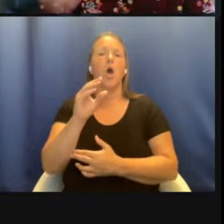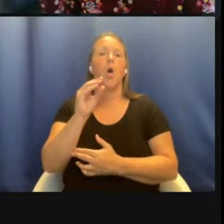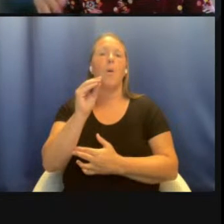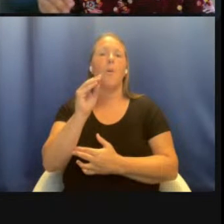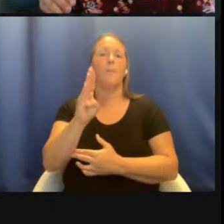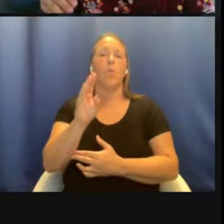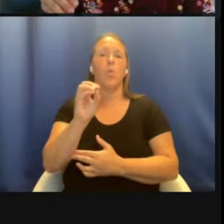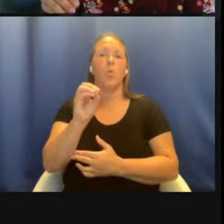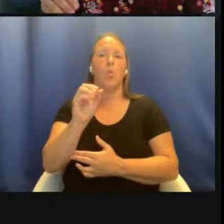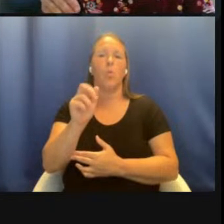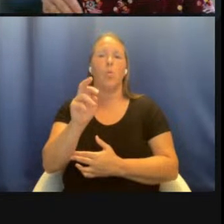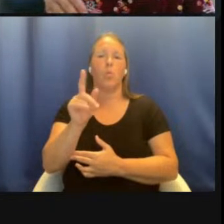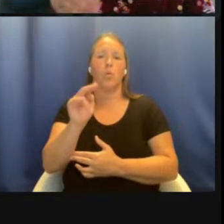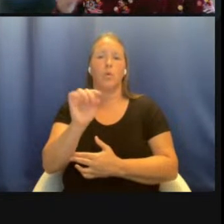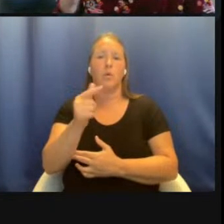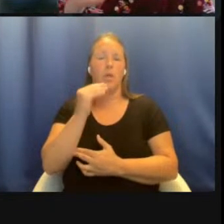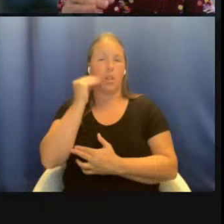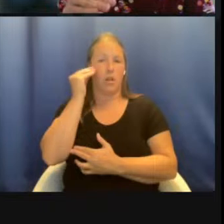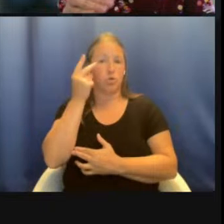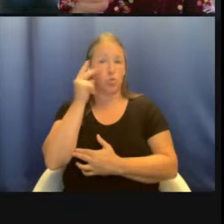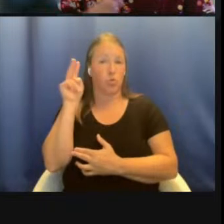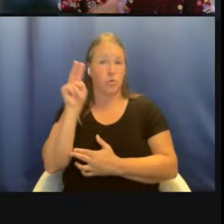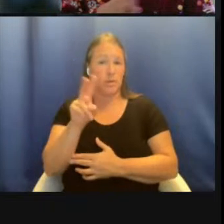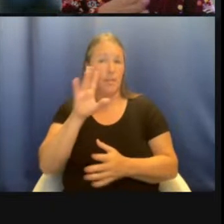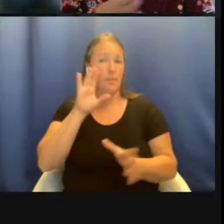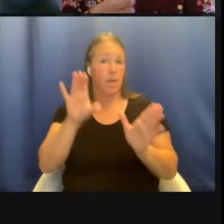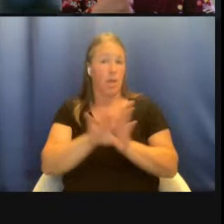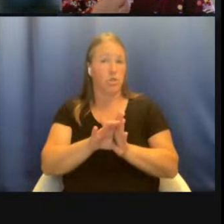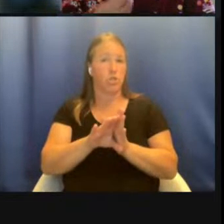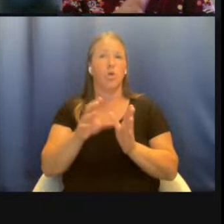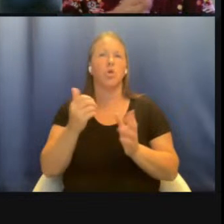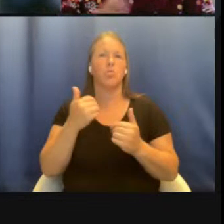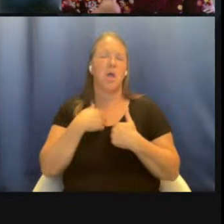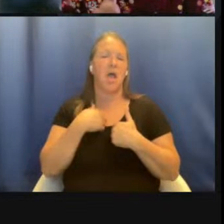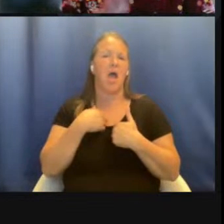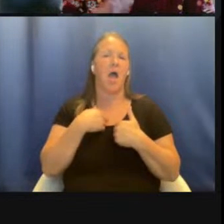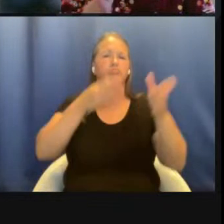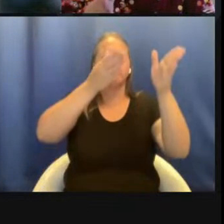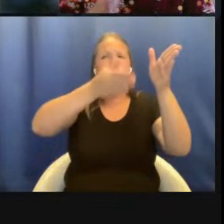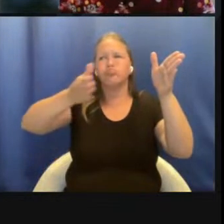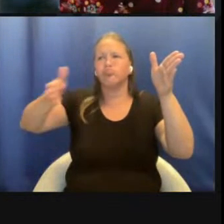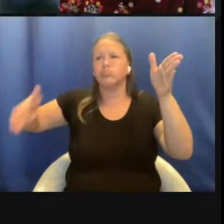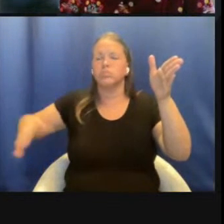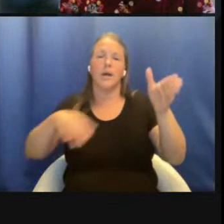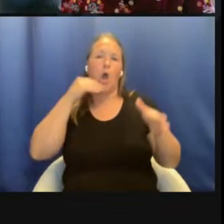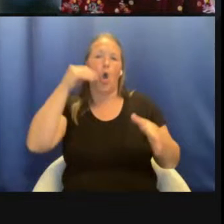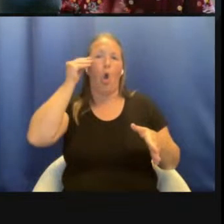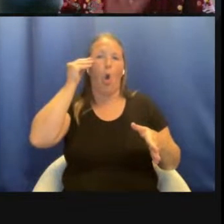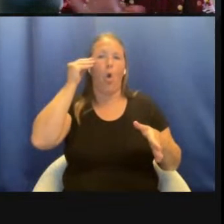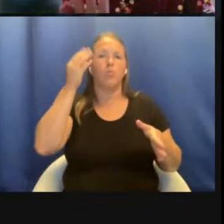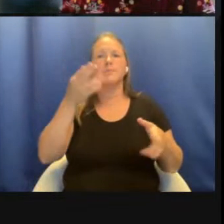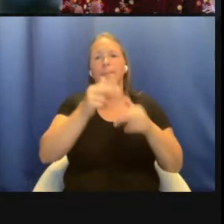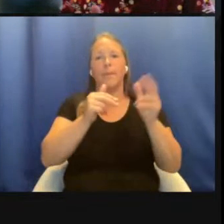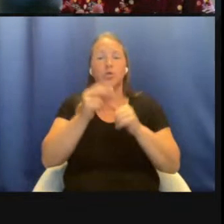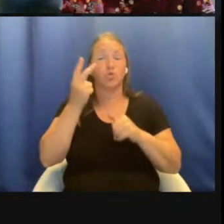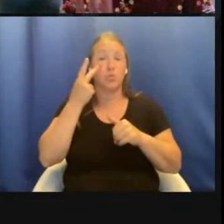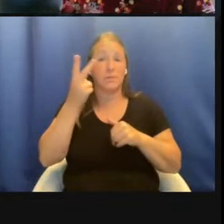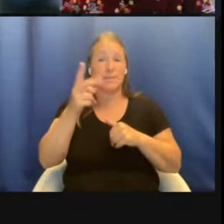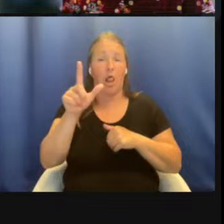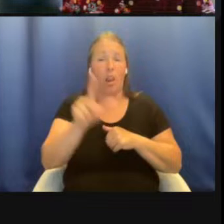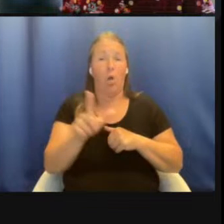row houses or buildings, just to sort of the lower left, middle, towards the middle. And right there,